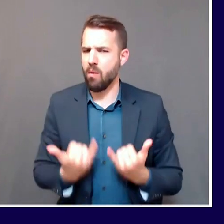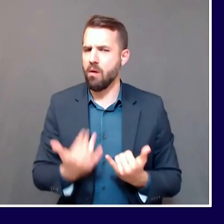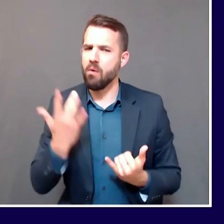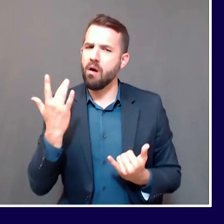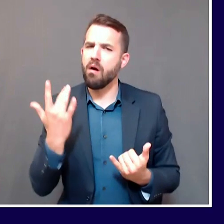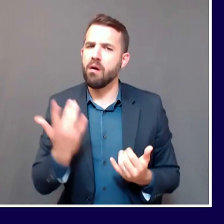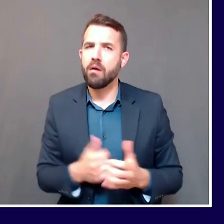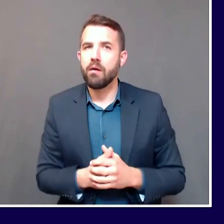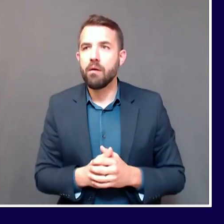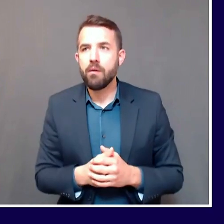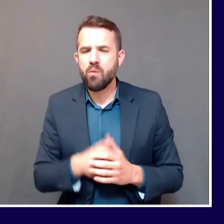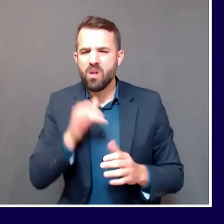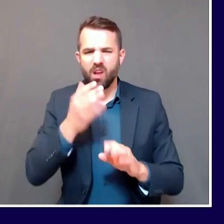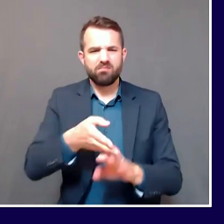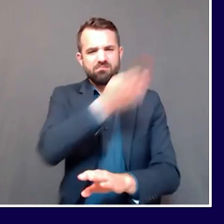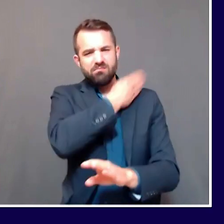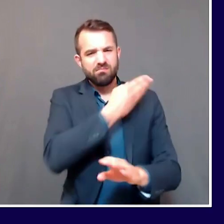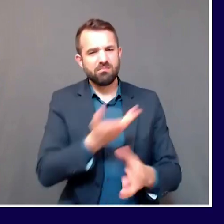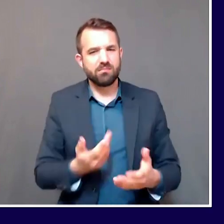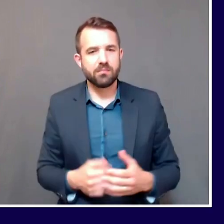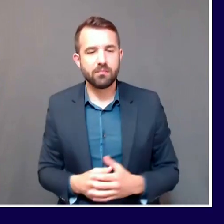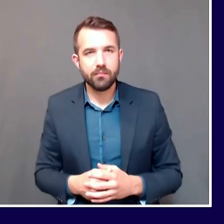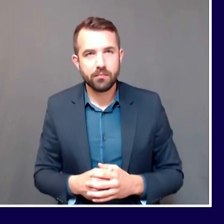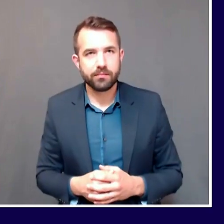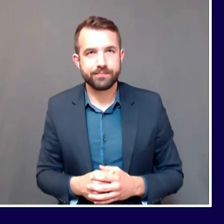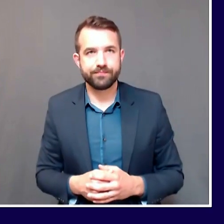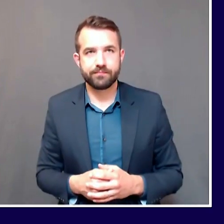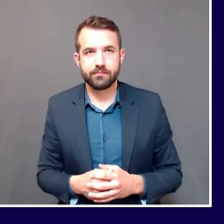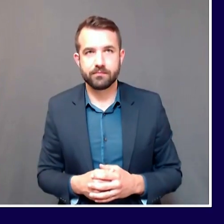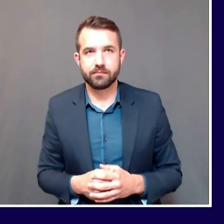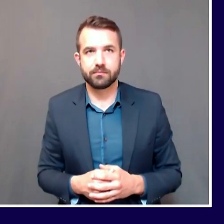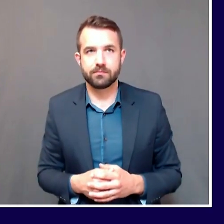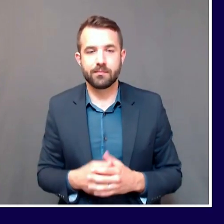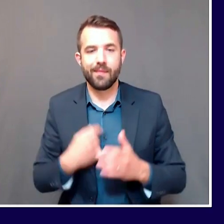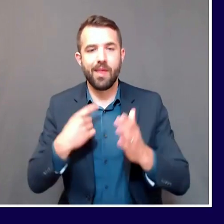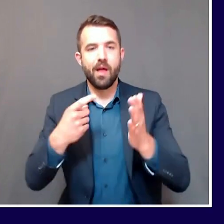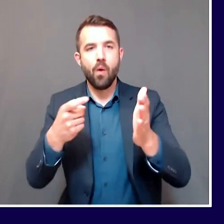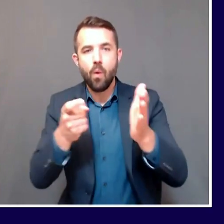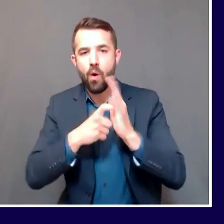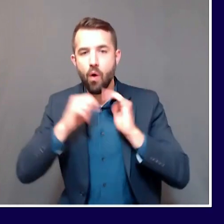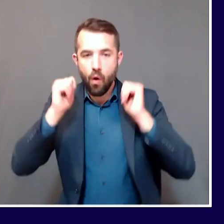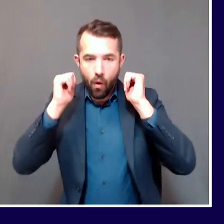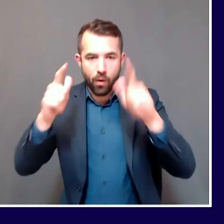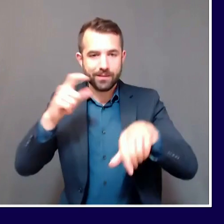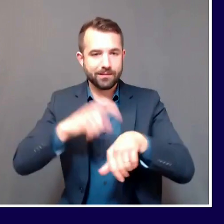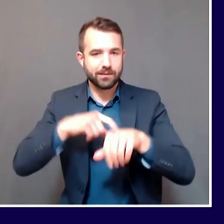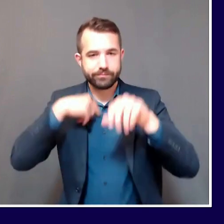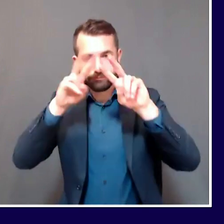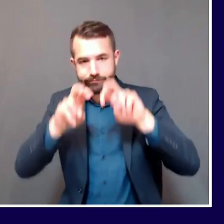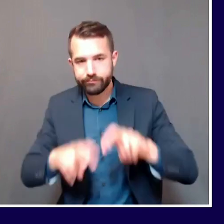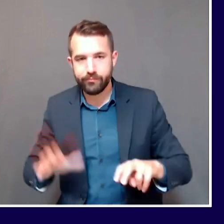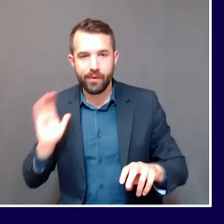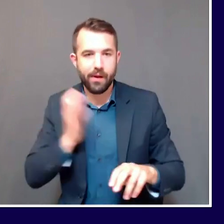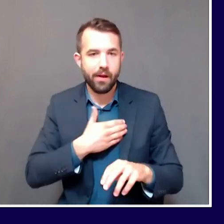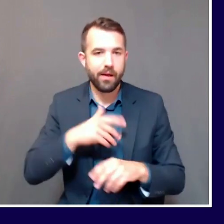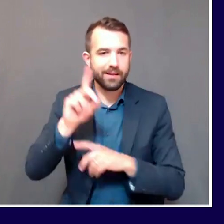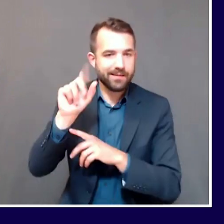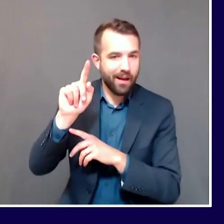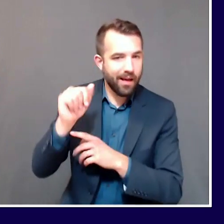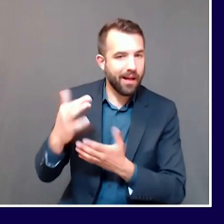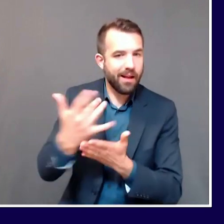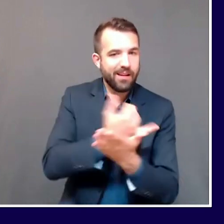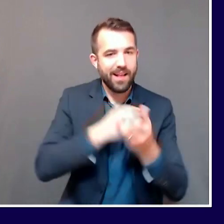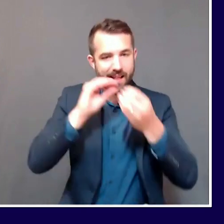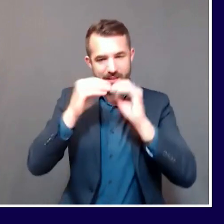run scenarios under which we think of our data and informatics team spends a big chunk of their time looking